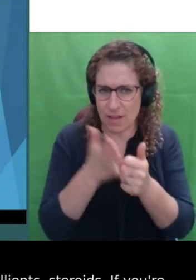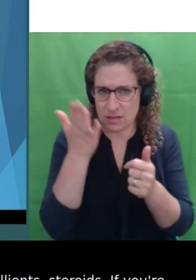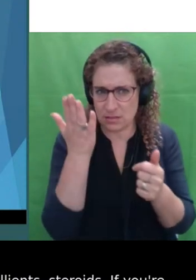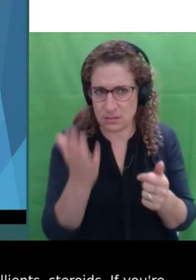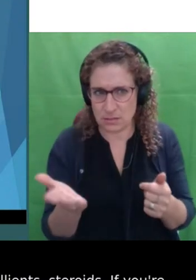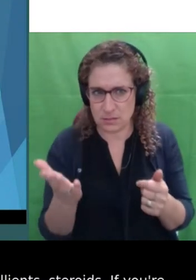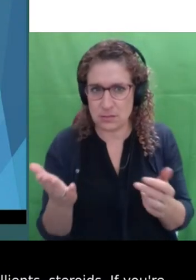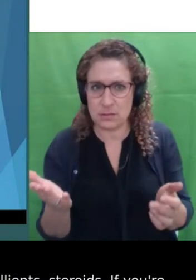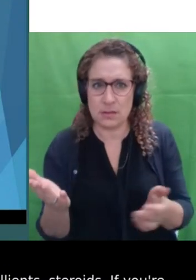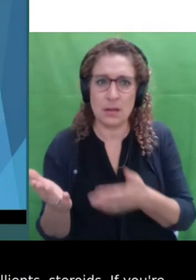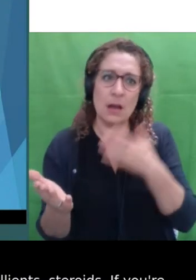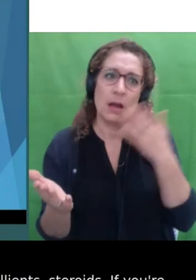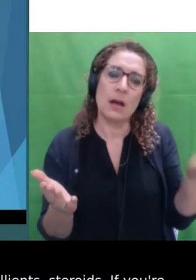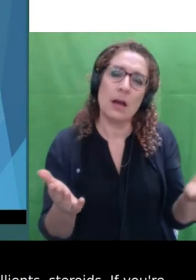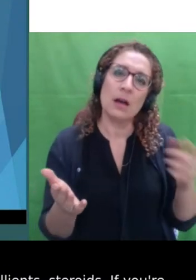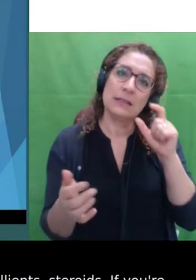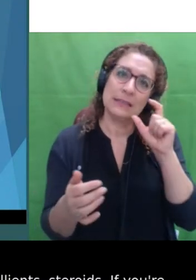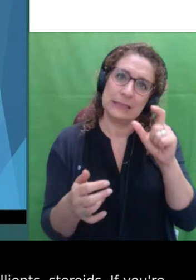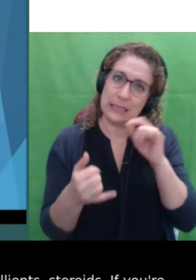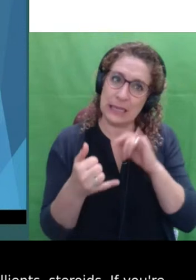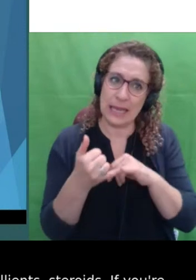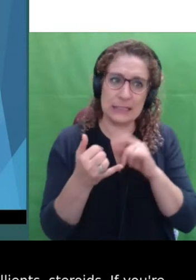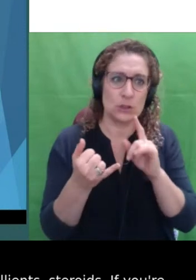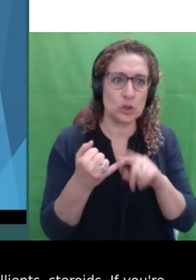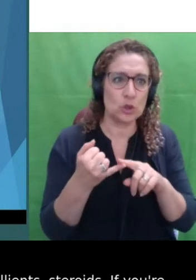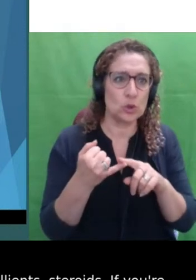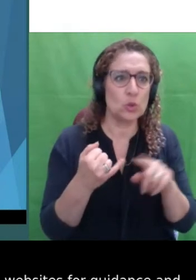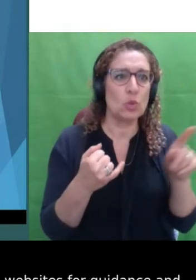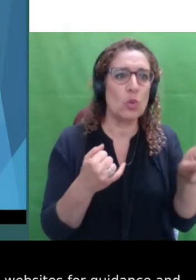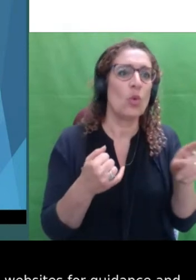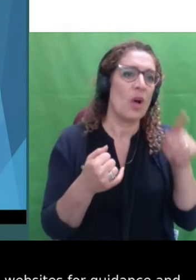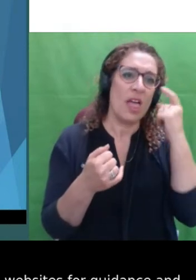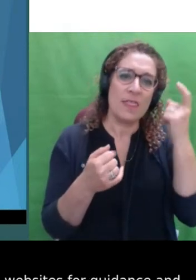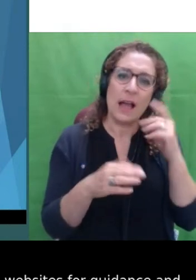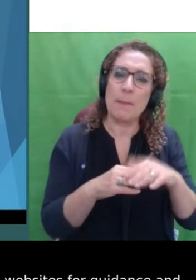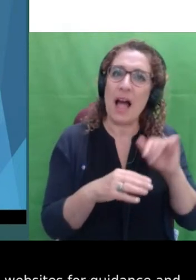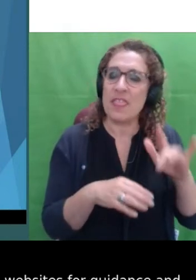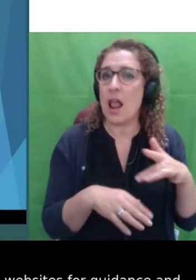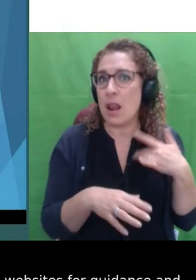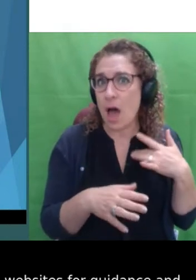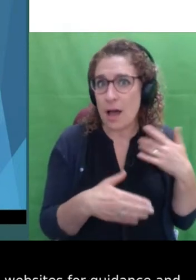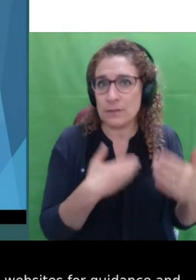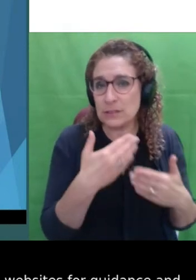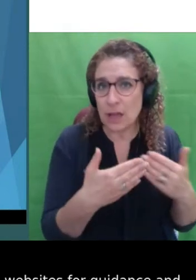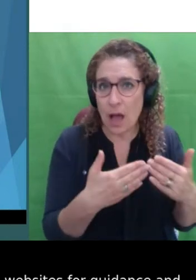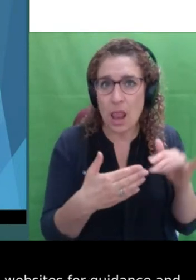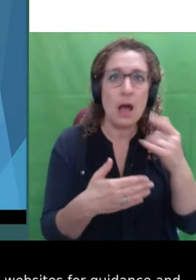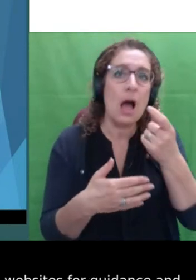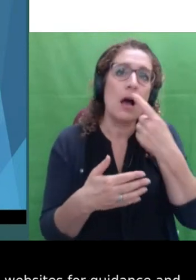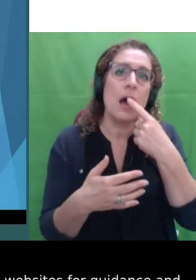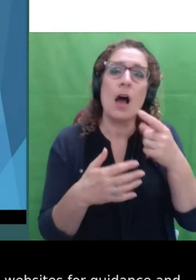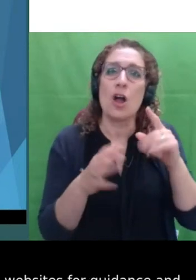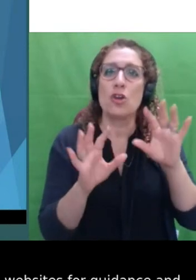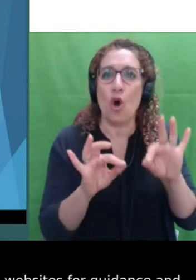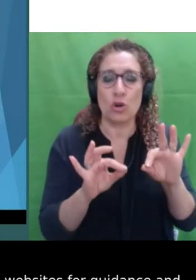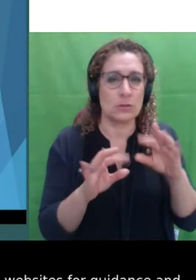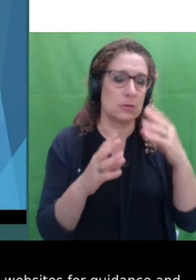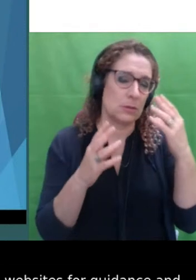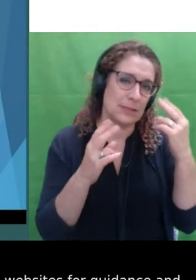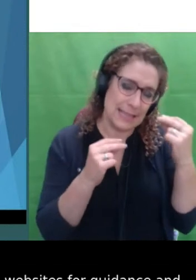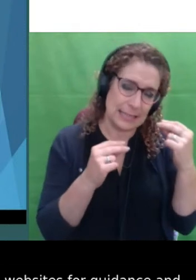and chronic spontaneous urge carrier advice on lifestyle measures non-sedating oral antihistamines avoid